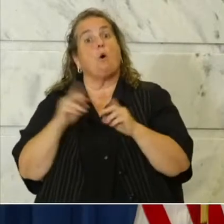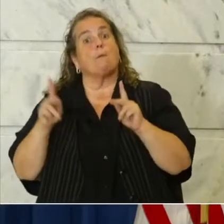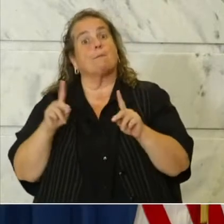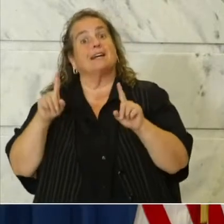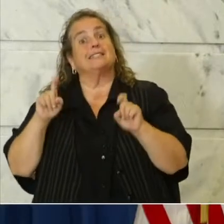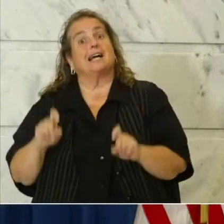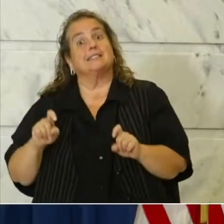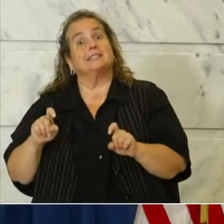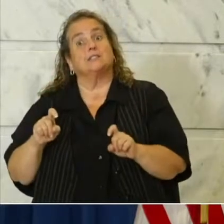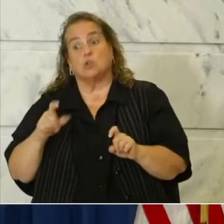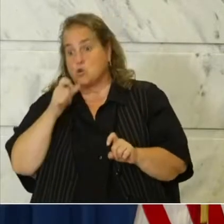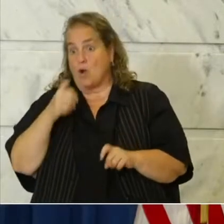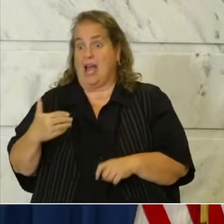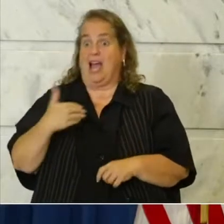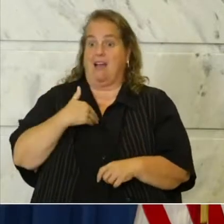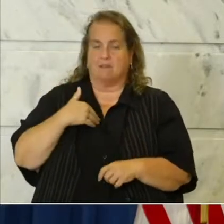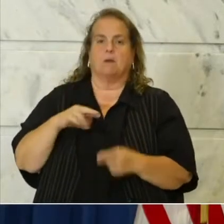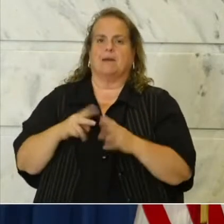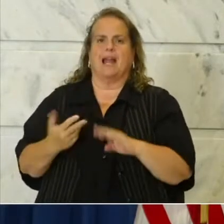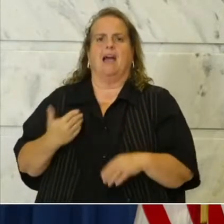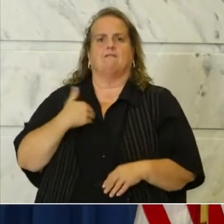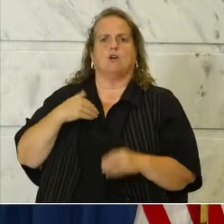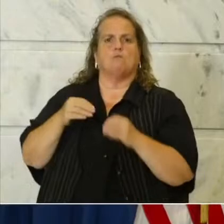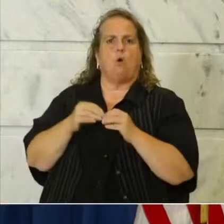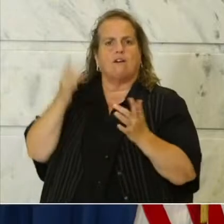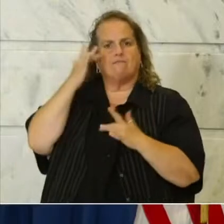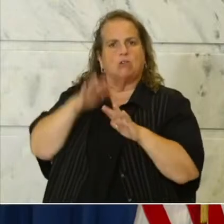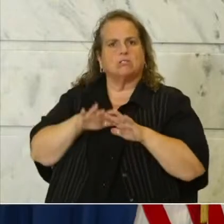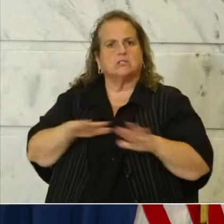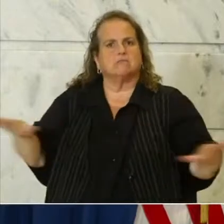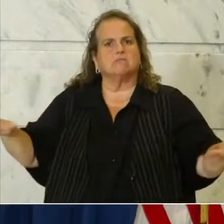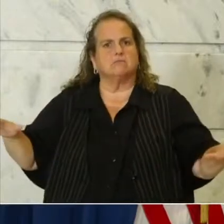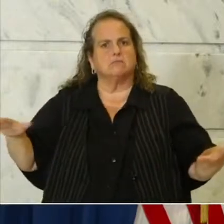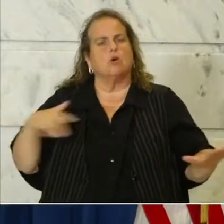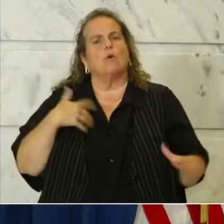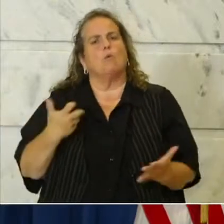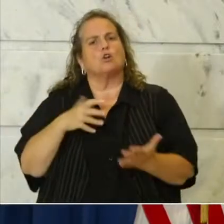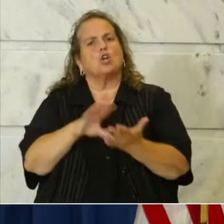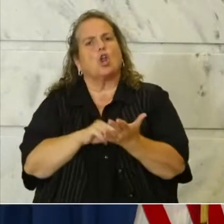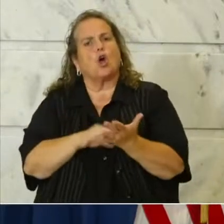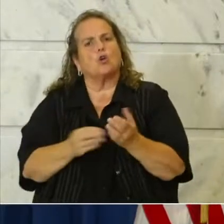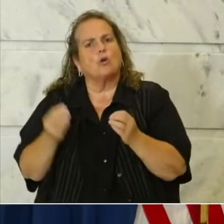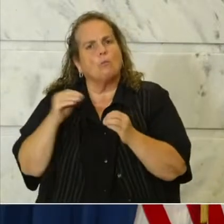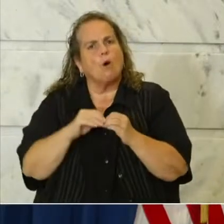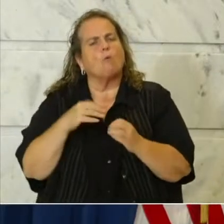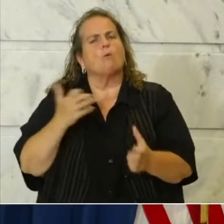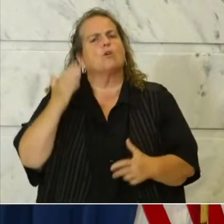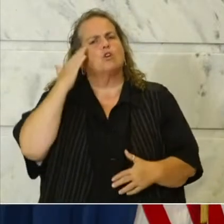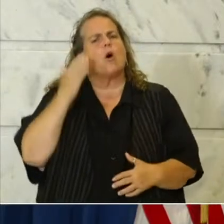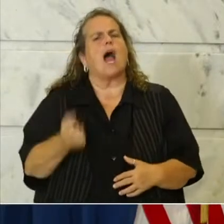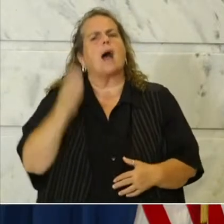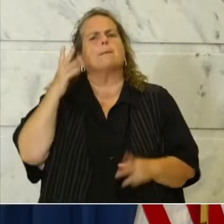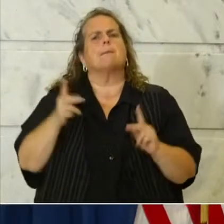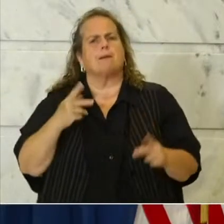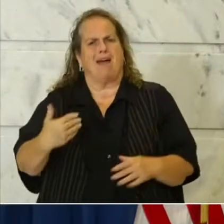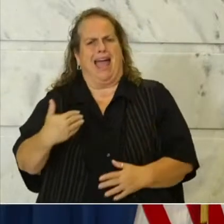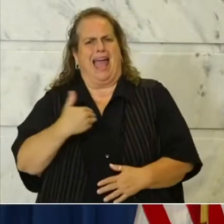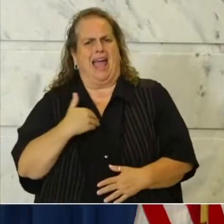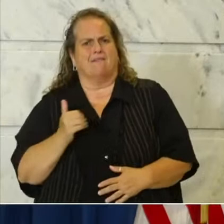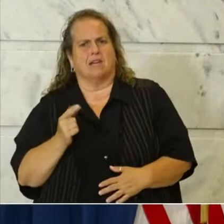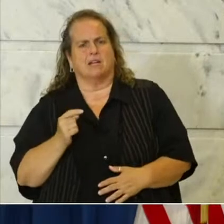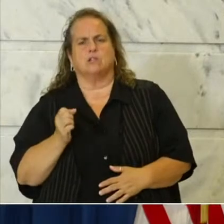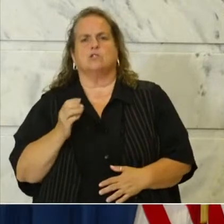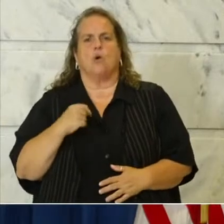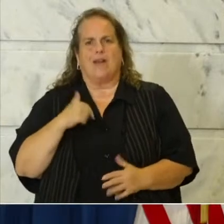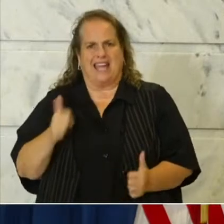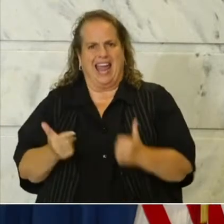there. We're just learning about it. And I hope that we can all want to know as many people as possible that have it, so we can not only